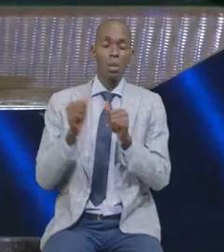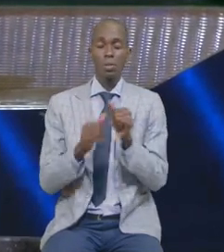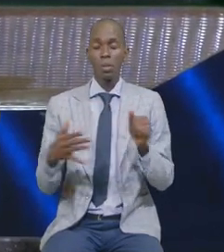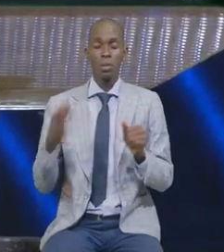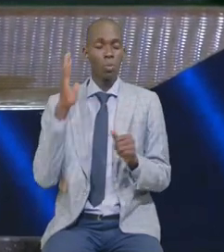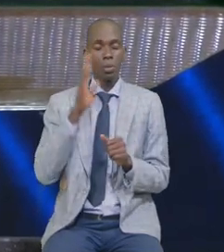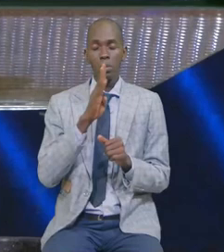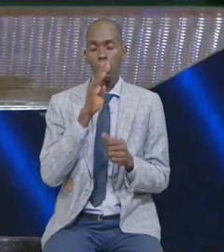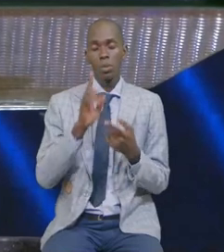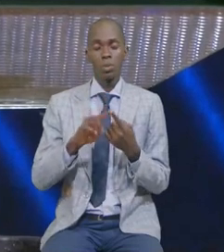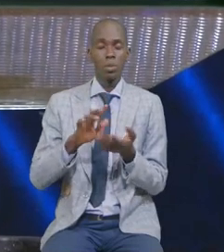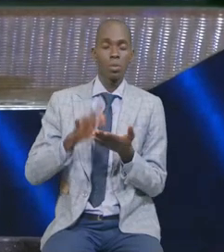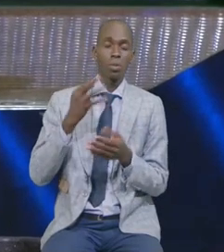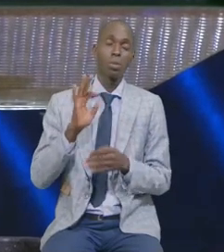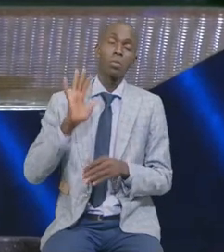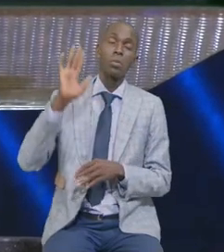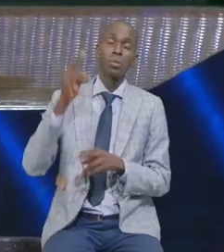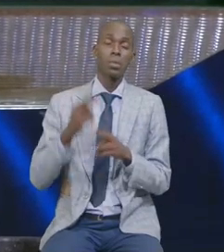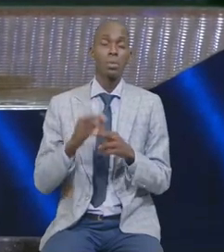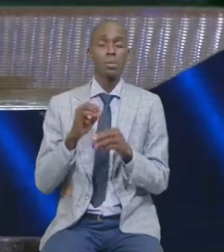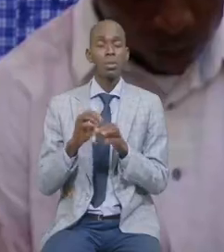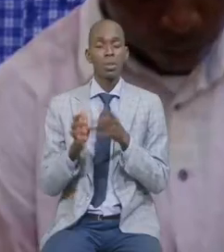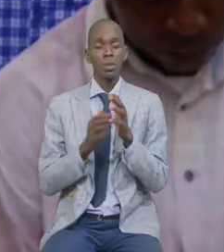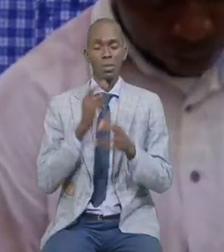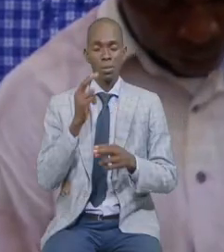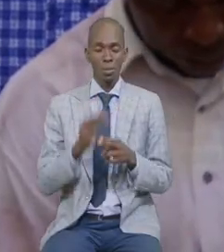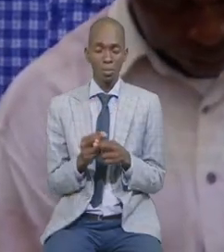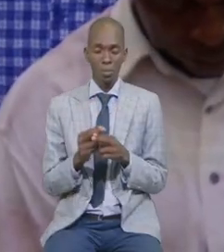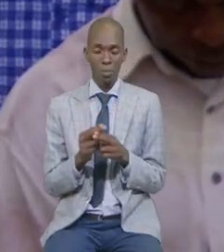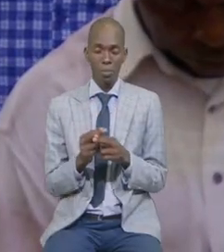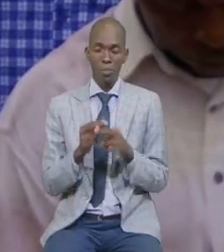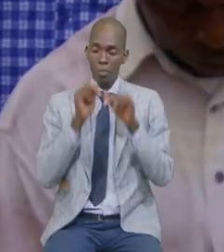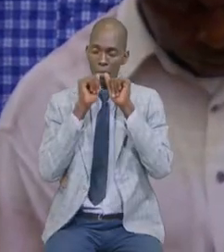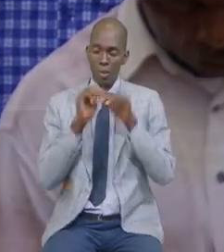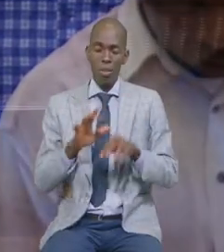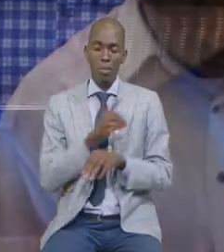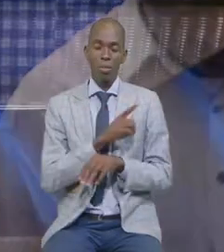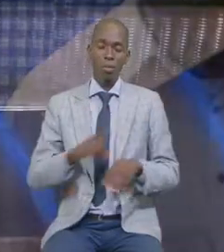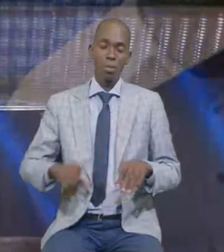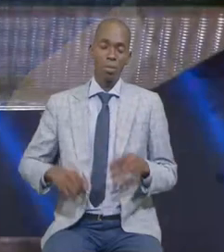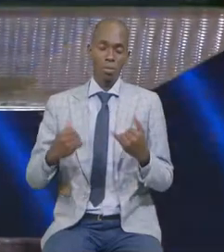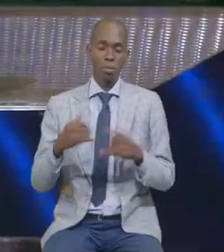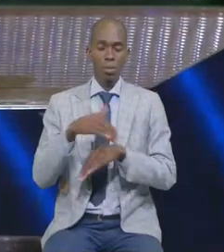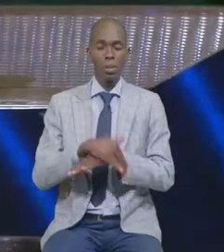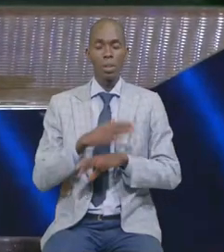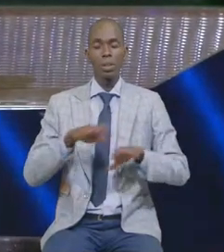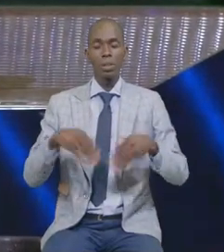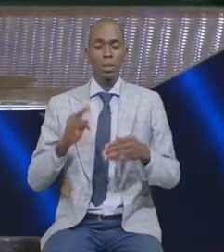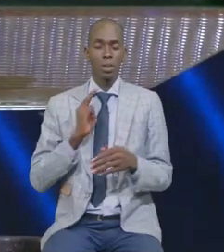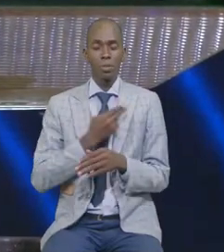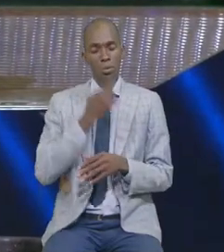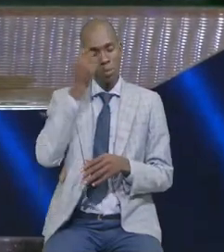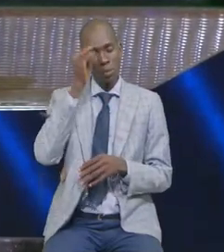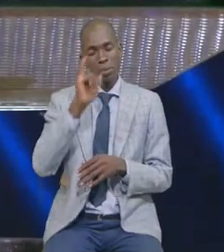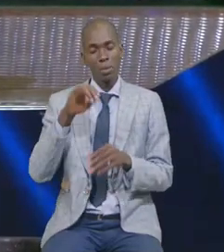the glory of your name in Jesus' name. Bless us, Lord, tonight, and give us understanding in your